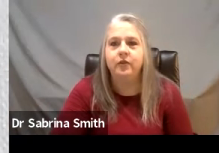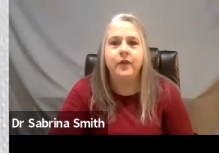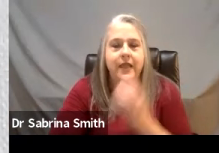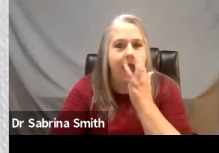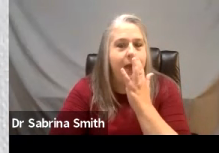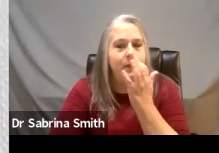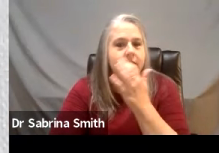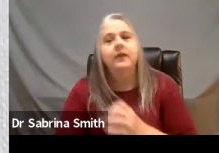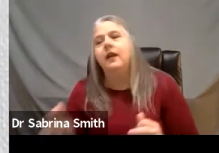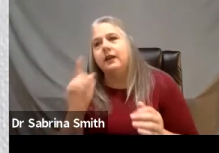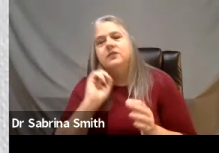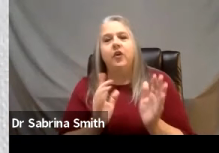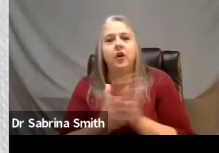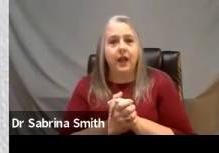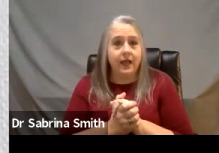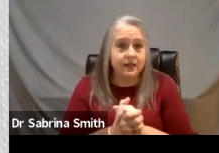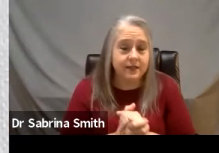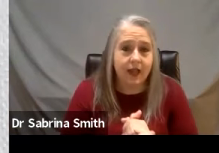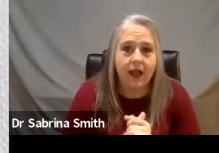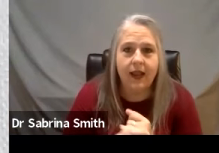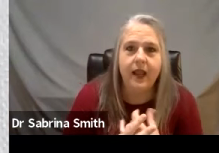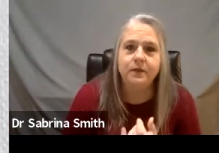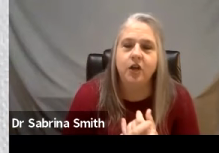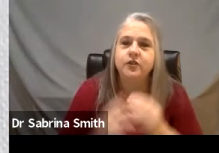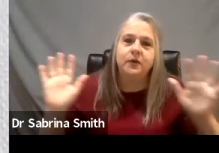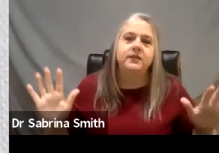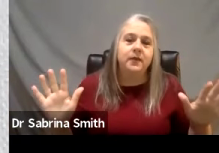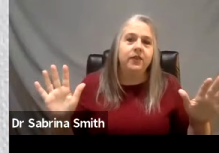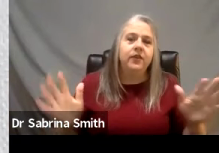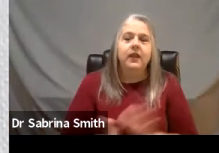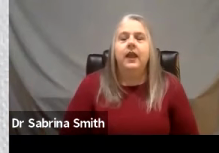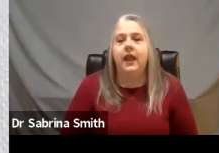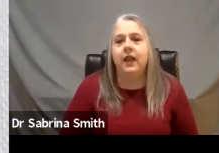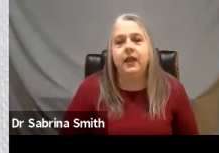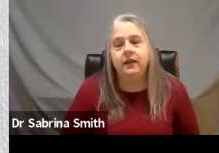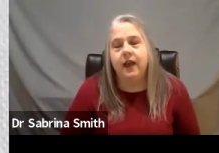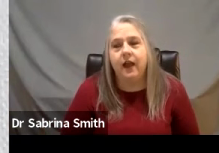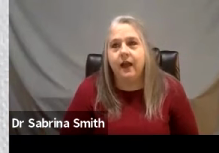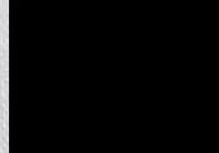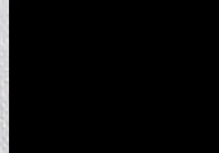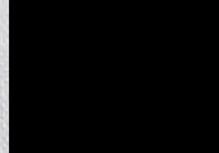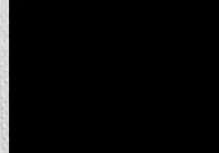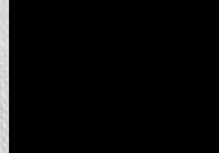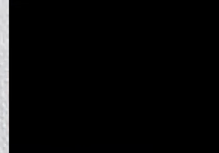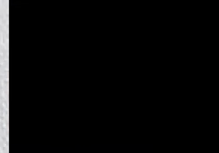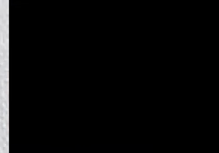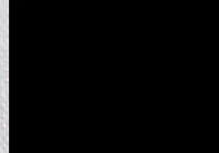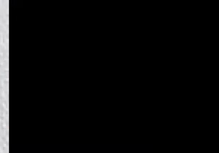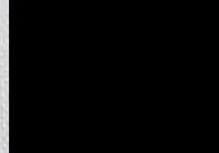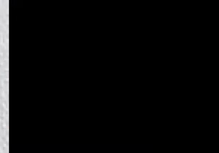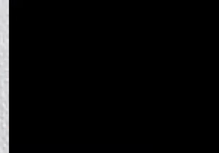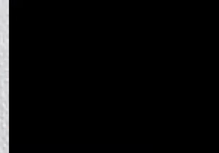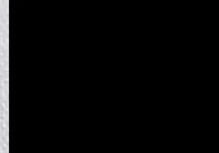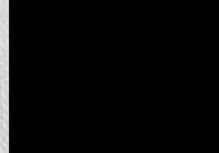little bit of a recap as far as I am Dr. Sabrina Smith. And all right, Dr. Smith, I have to interrupt.